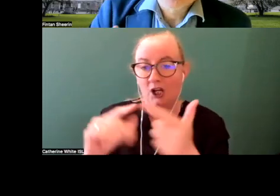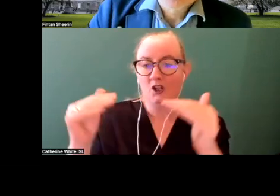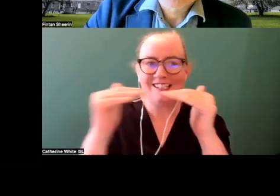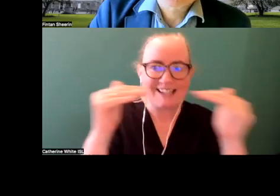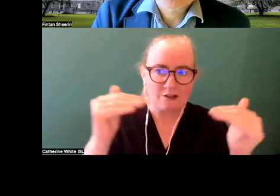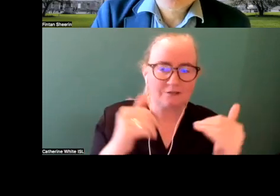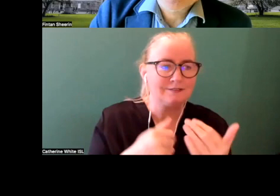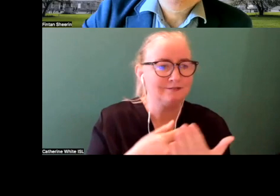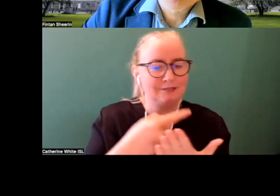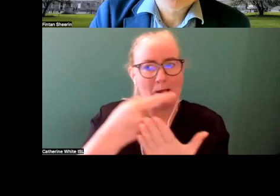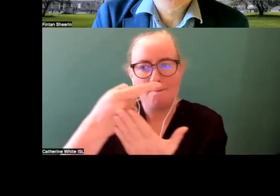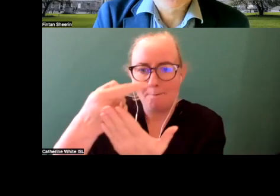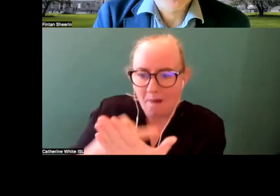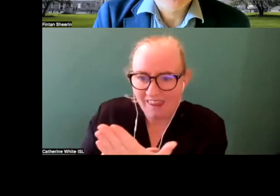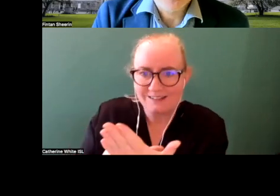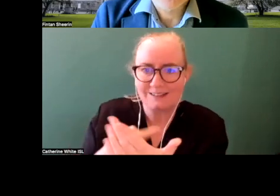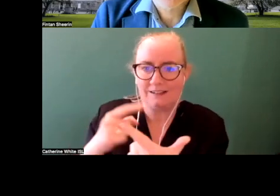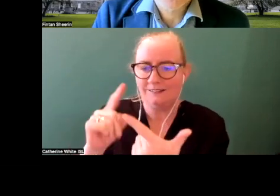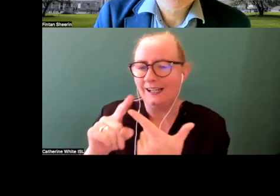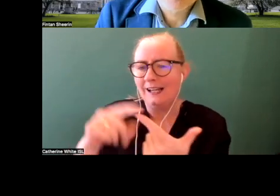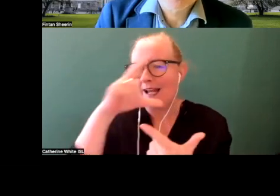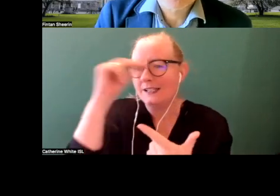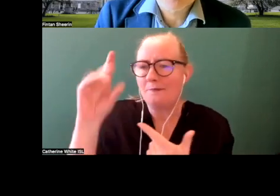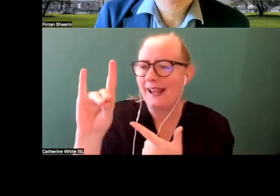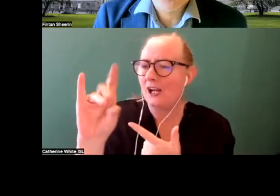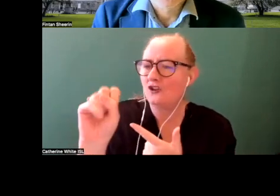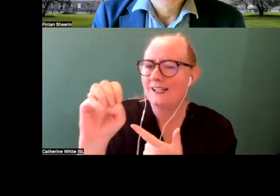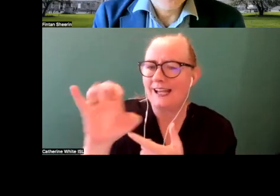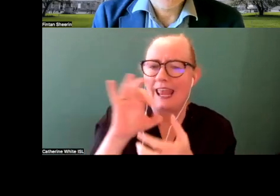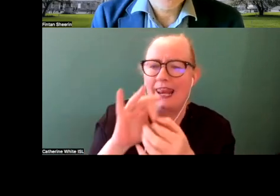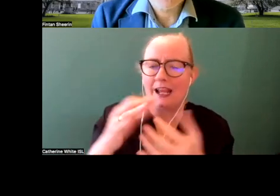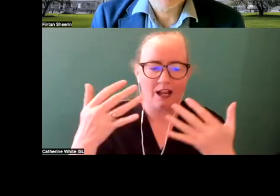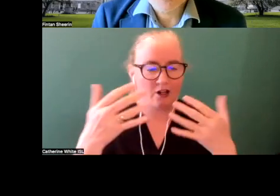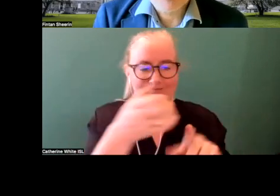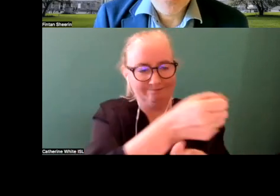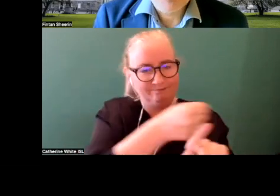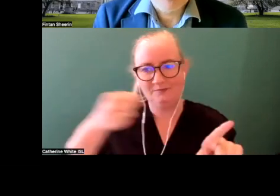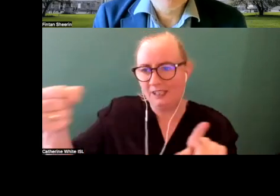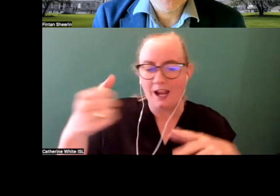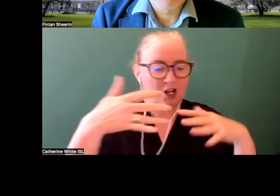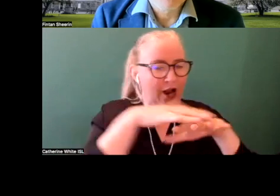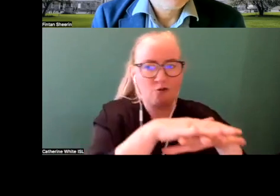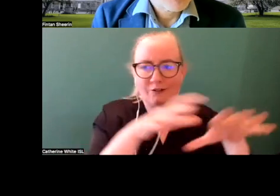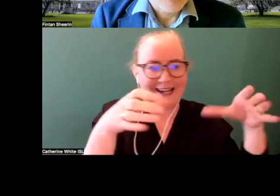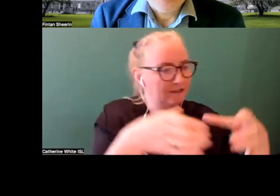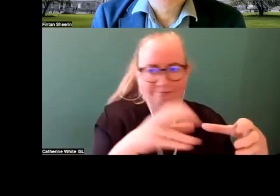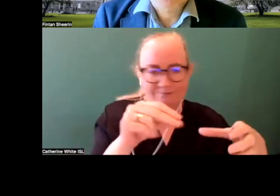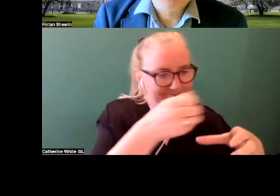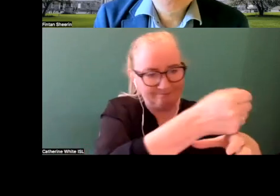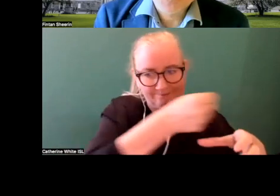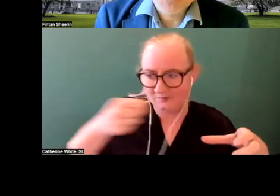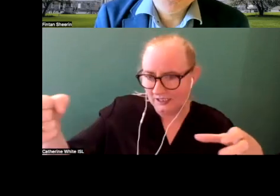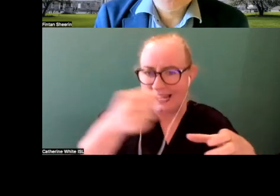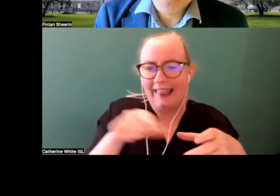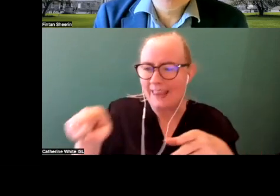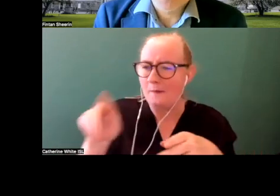policy that's coming through, for example, HSE around decongregation. They can sometimes come into